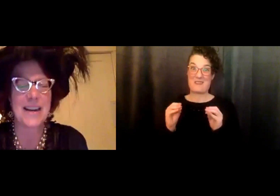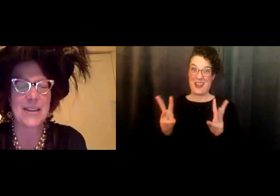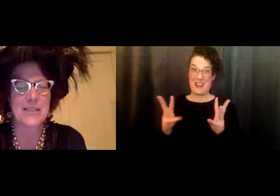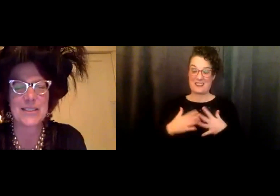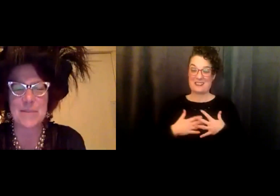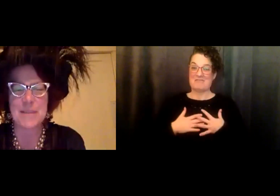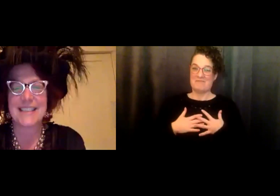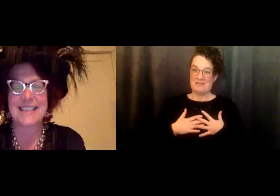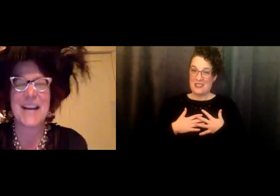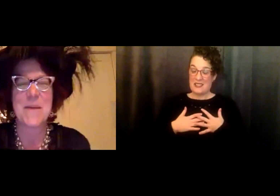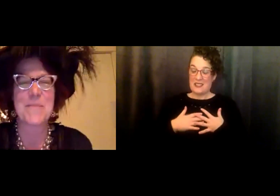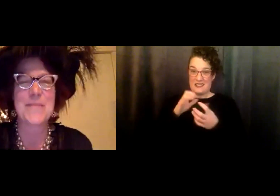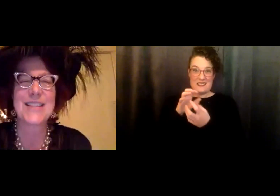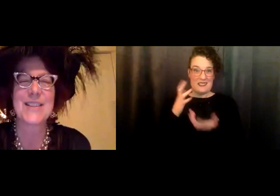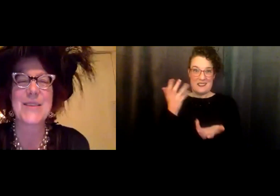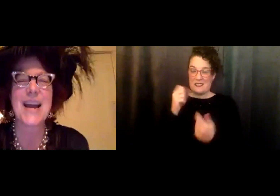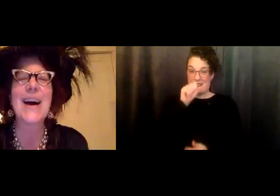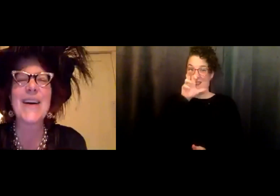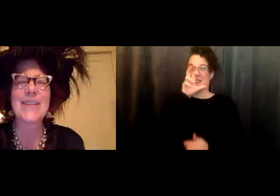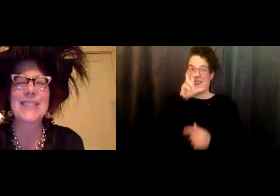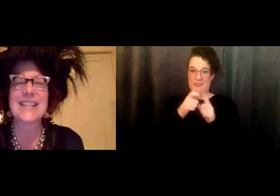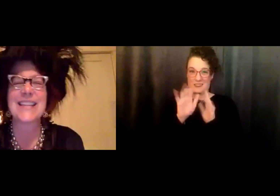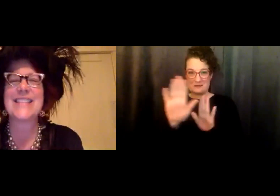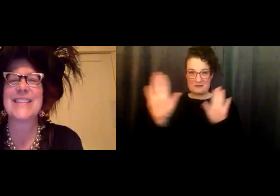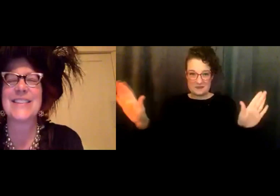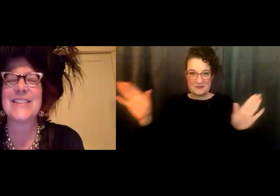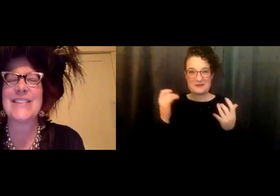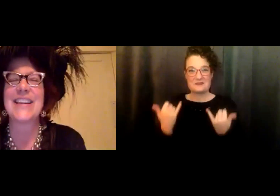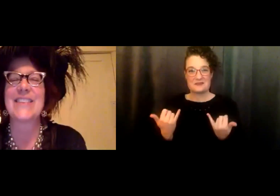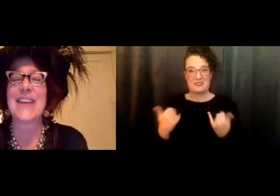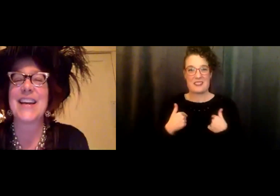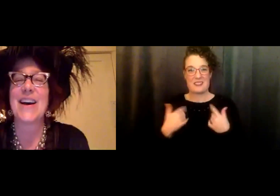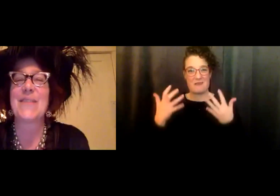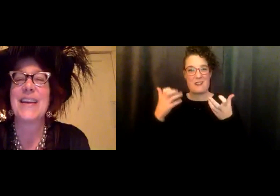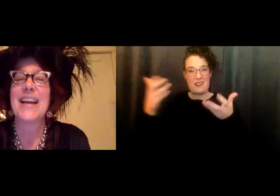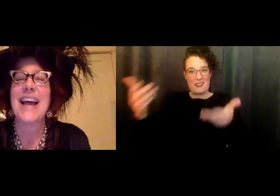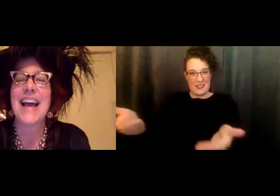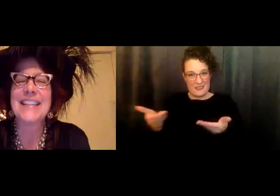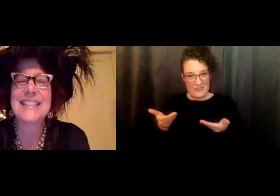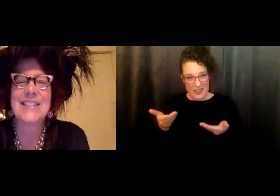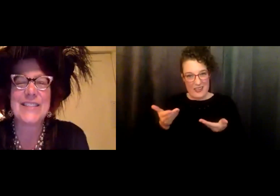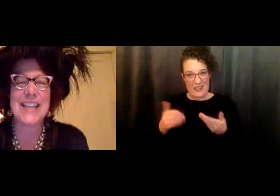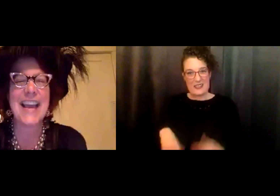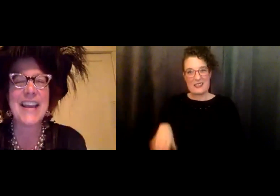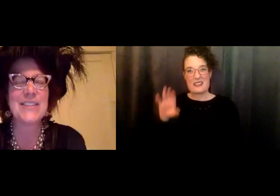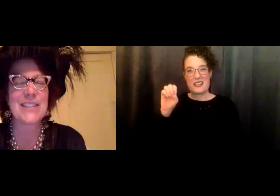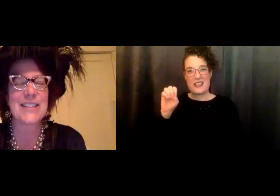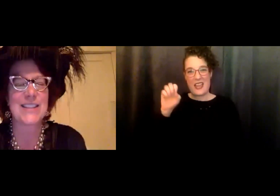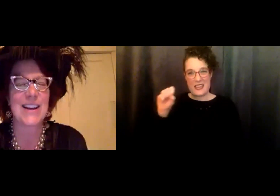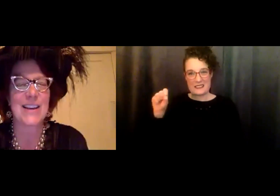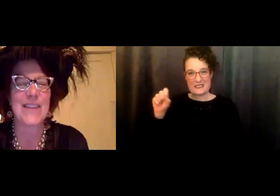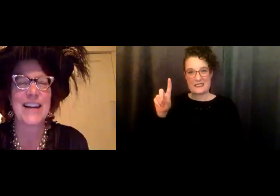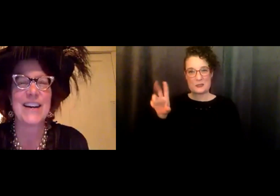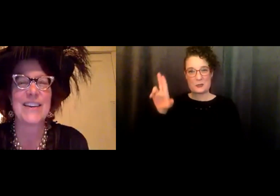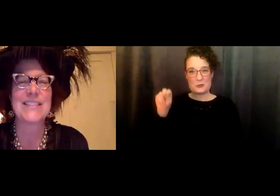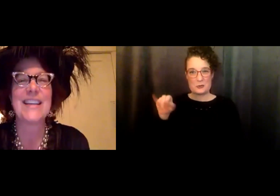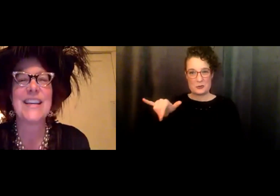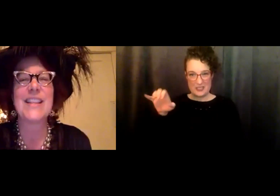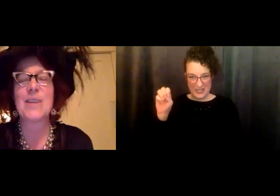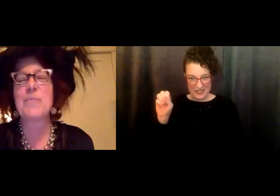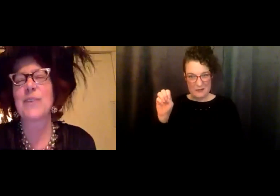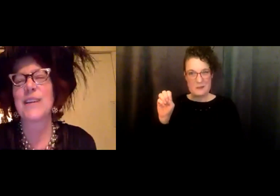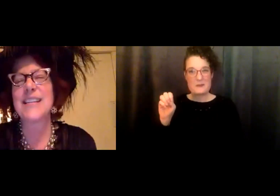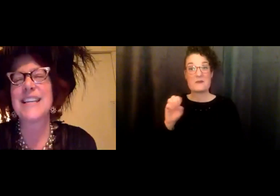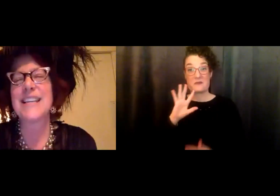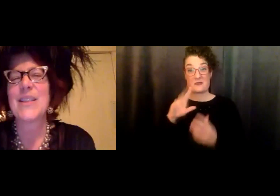so wow. There's so much. So now I would like to invite up Ess Dunye, who's going to talk about